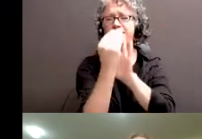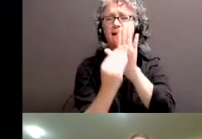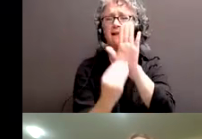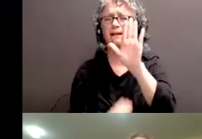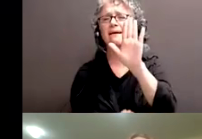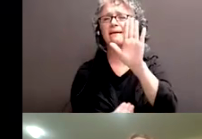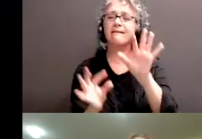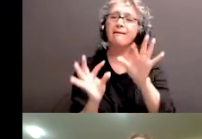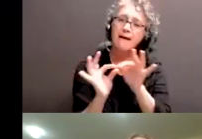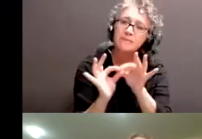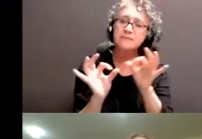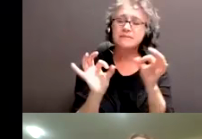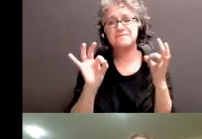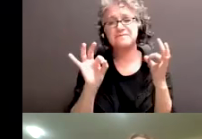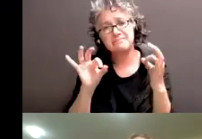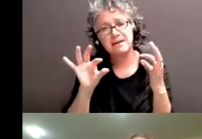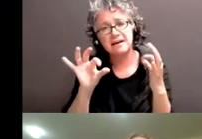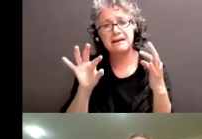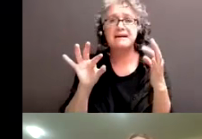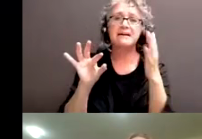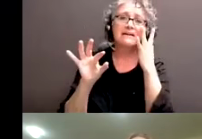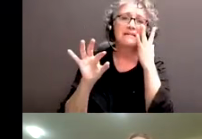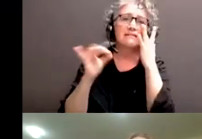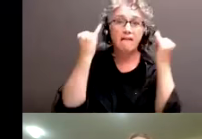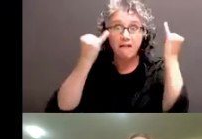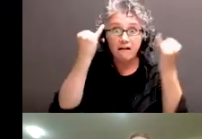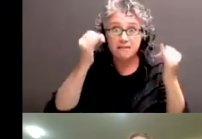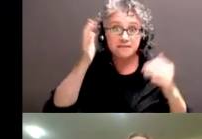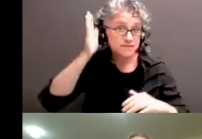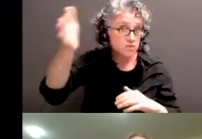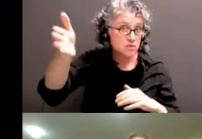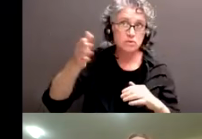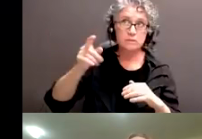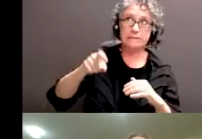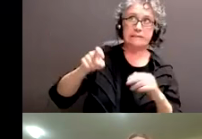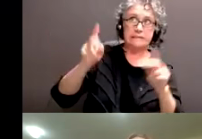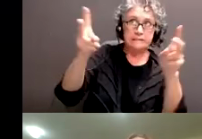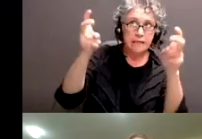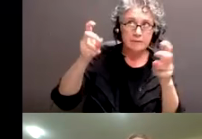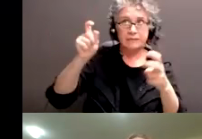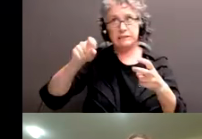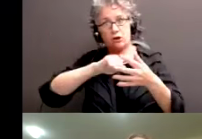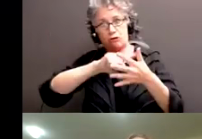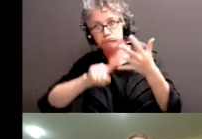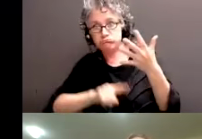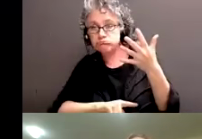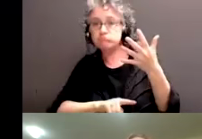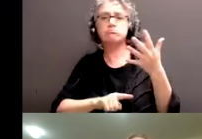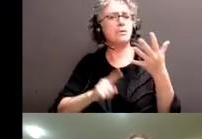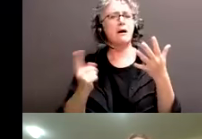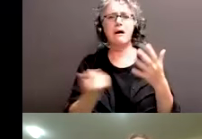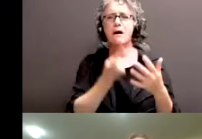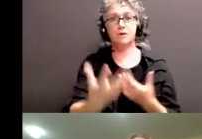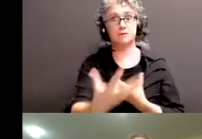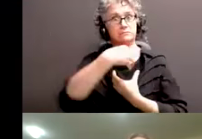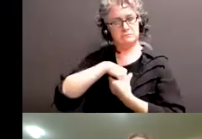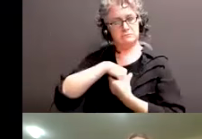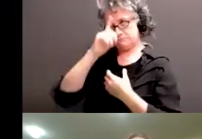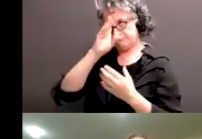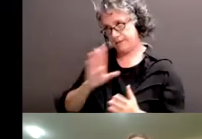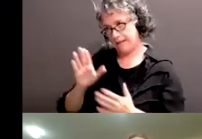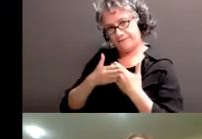comments and suggestions for future webinars as well, because we always take that in consideration in planning future